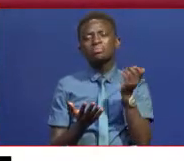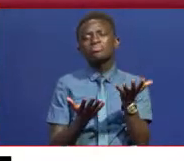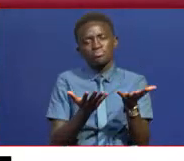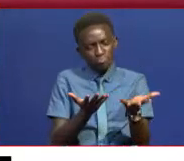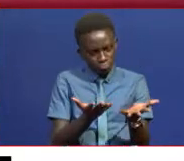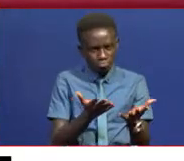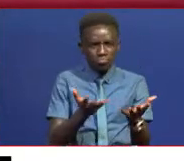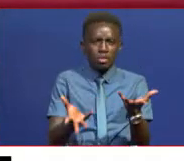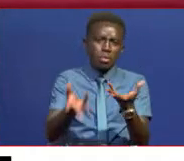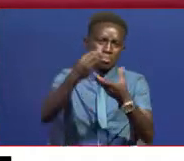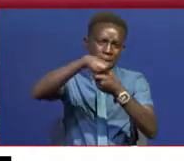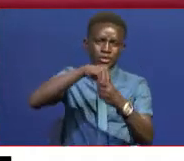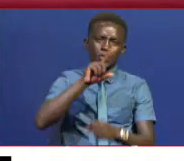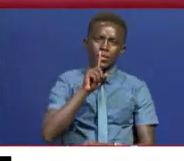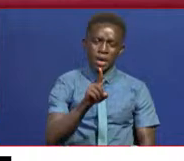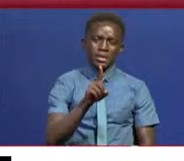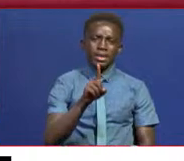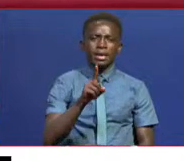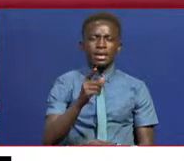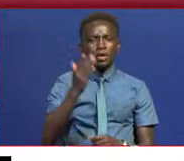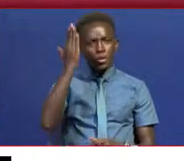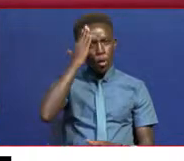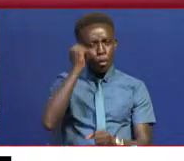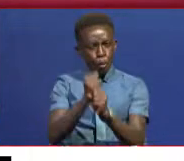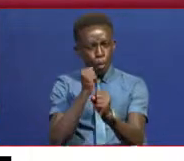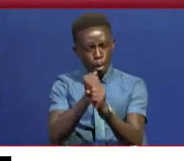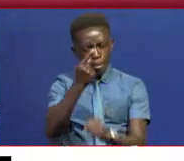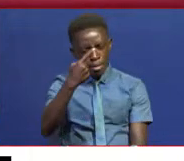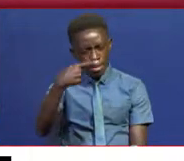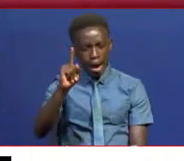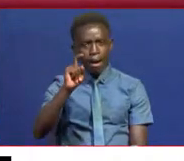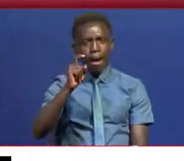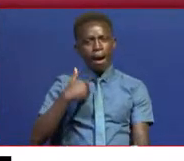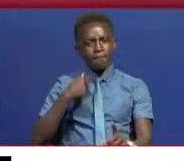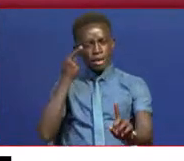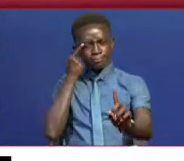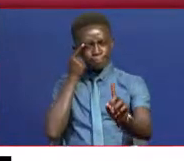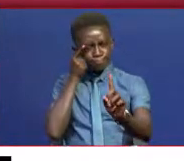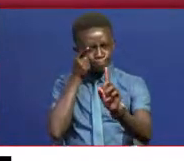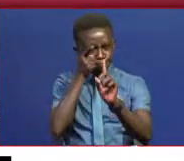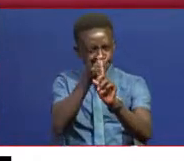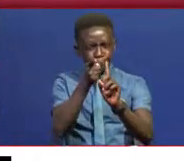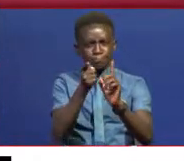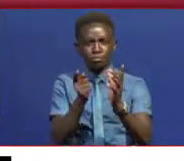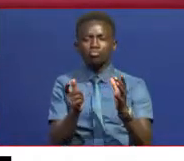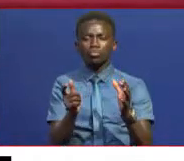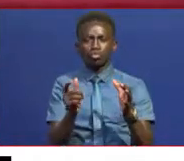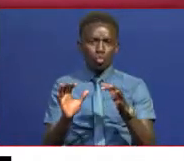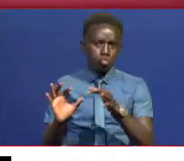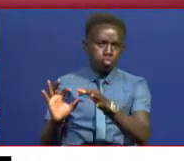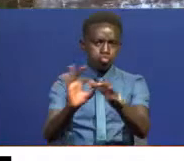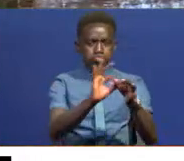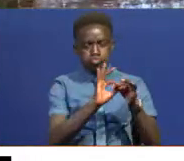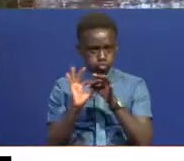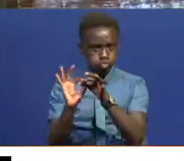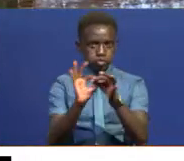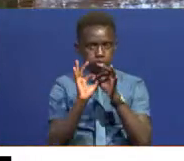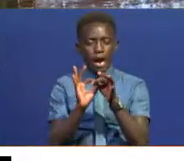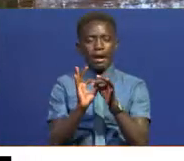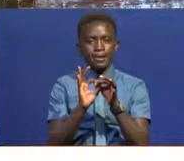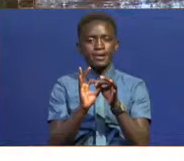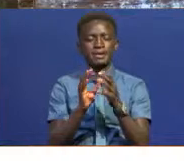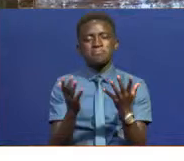it knowing that we have a target set collectively to improve the well-being of the country.